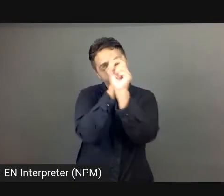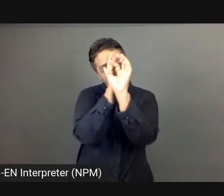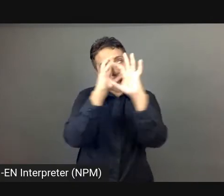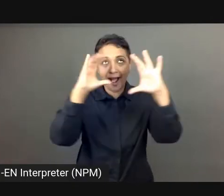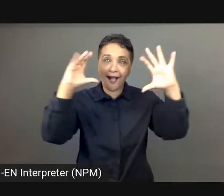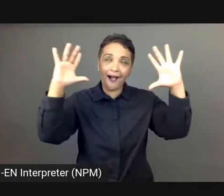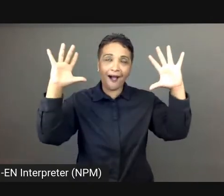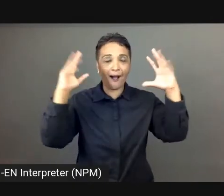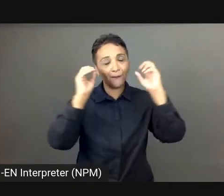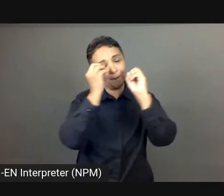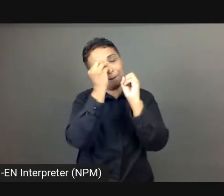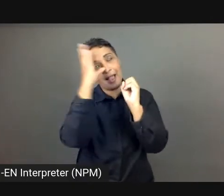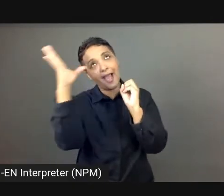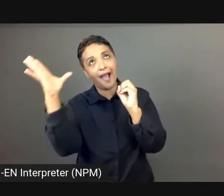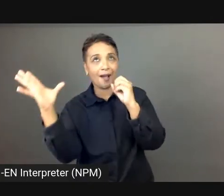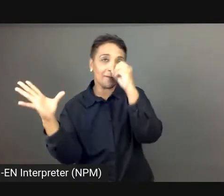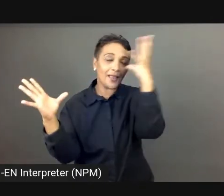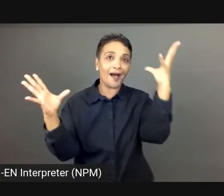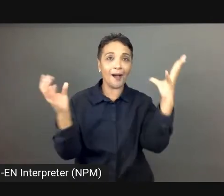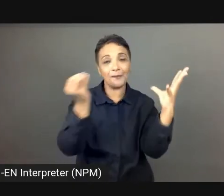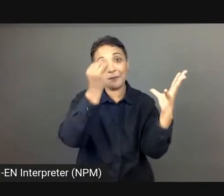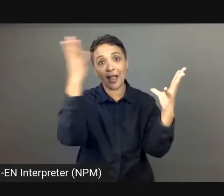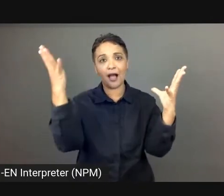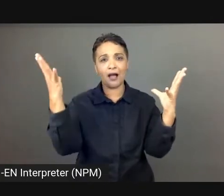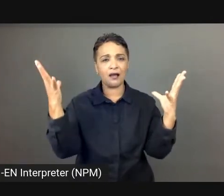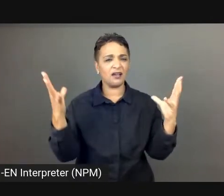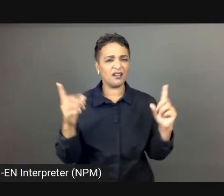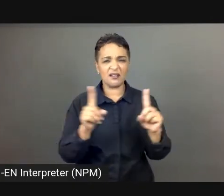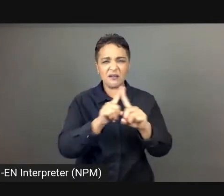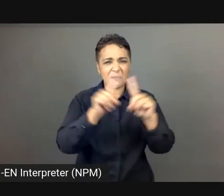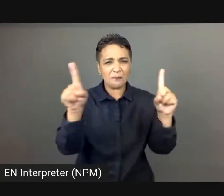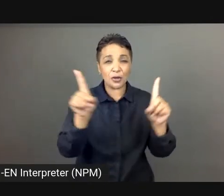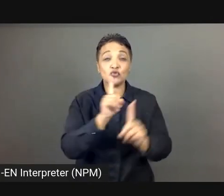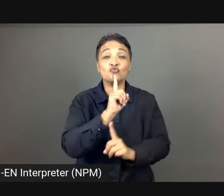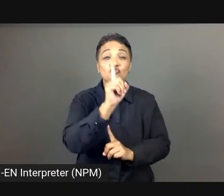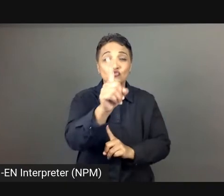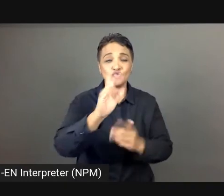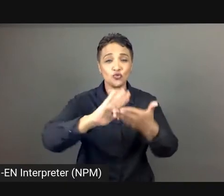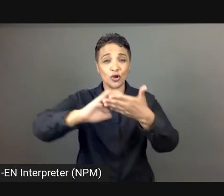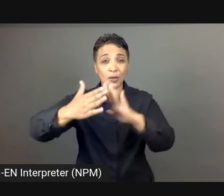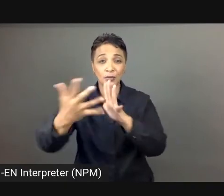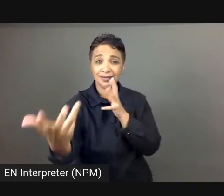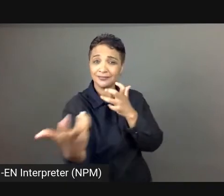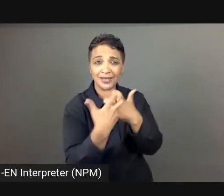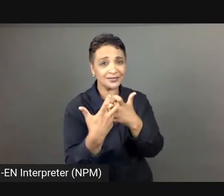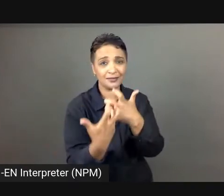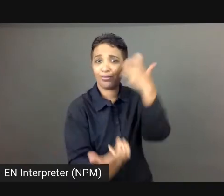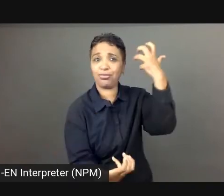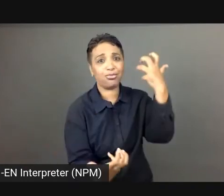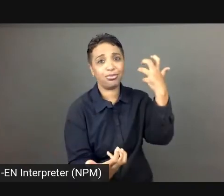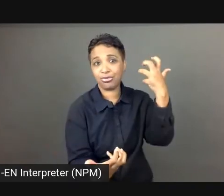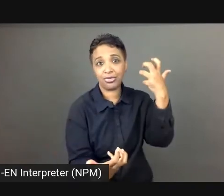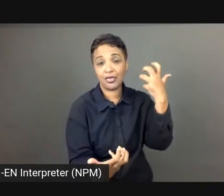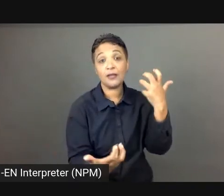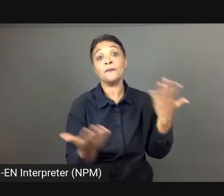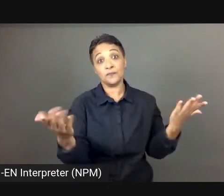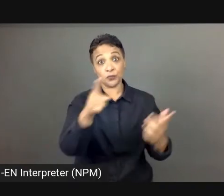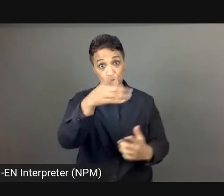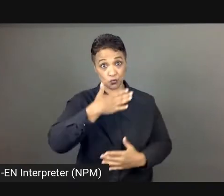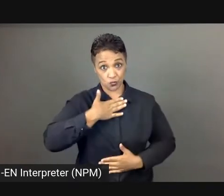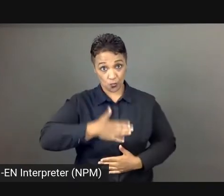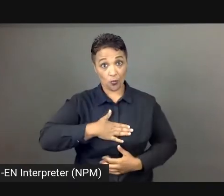plans and schedules if you want to, but it's not going to happen like that. So either you want to make it